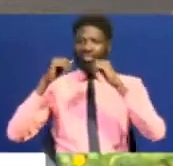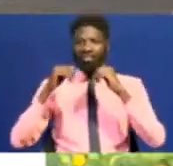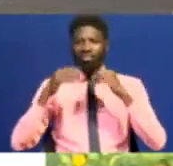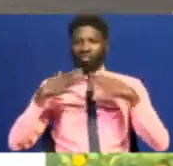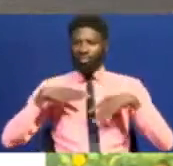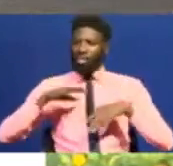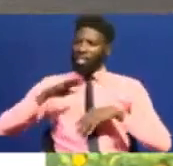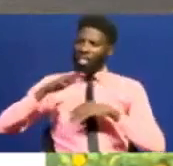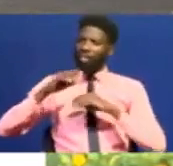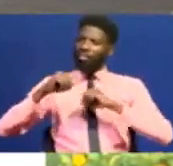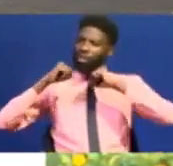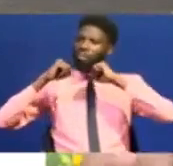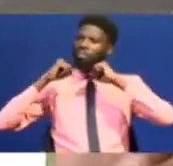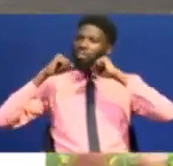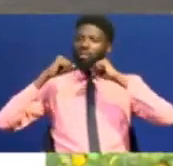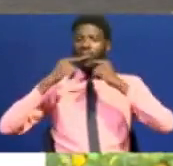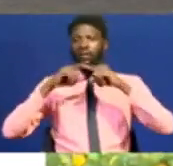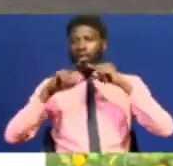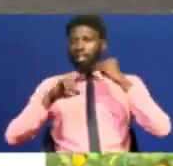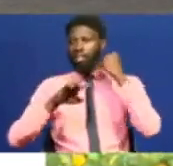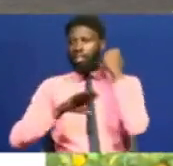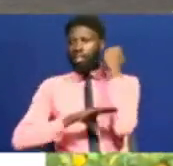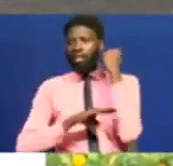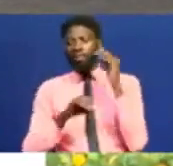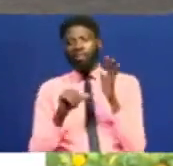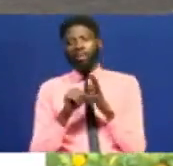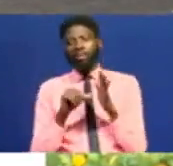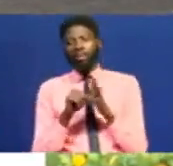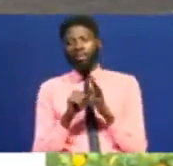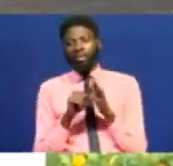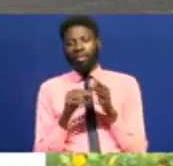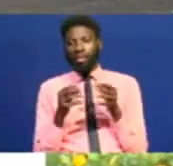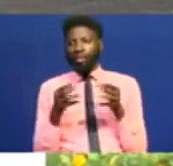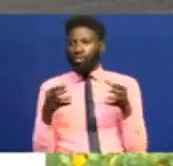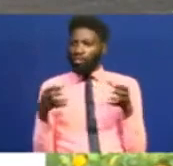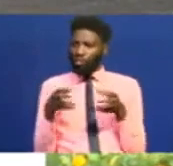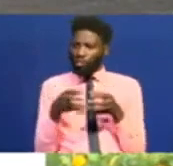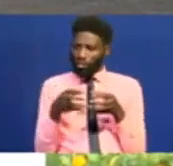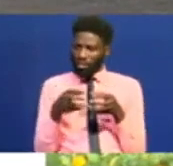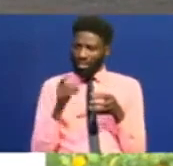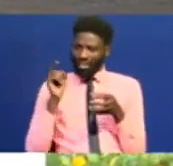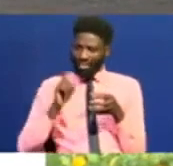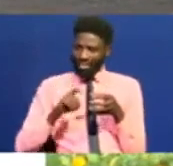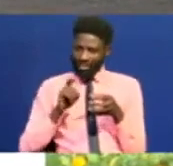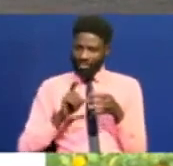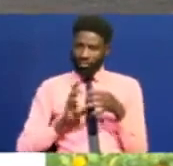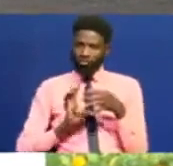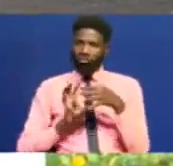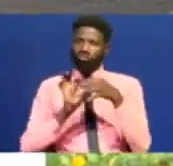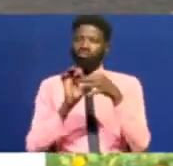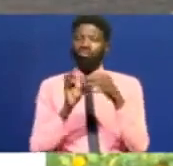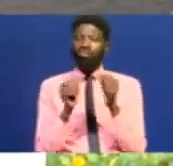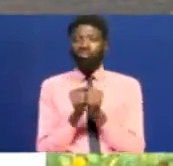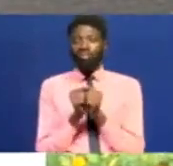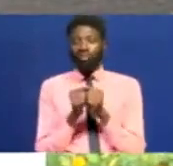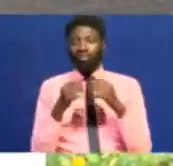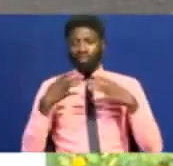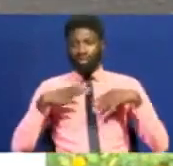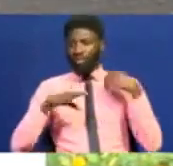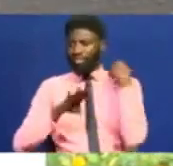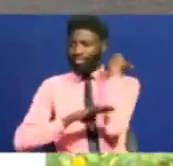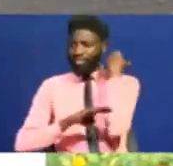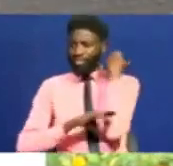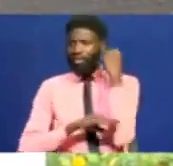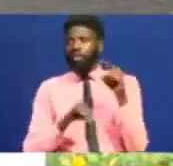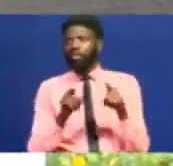high class and that. But there is a small problem. There is a small bridge need to be created so that also these people on the